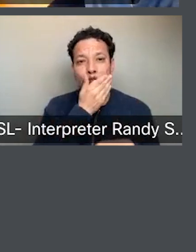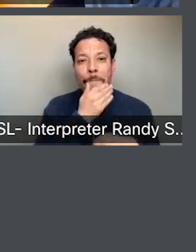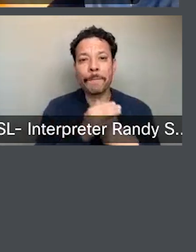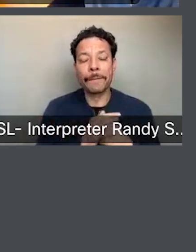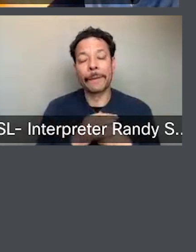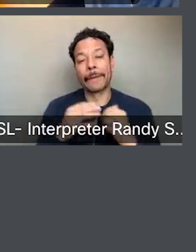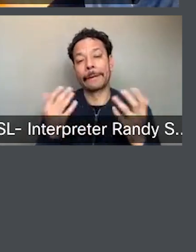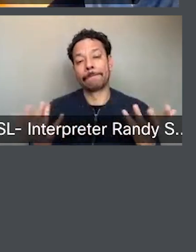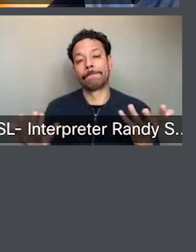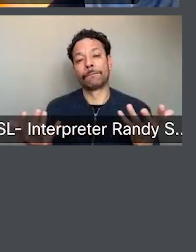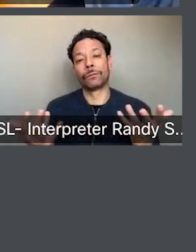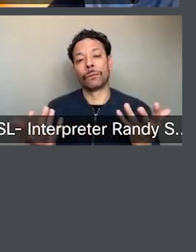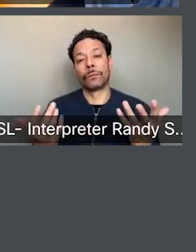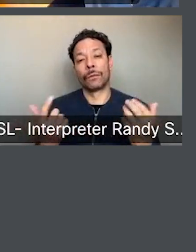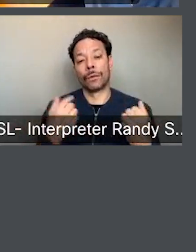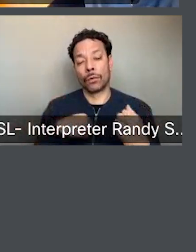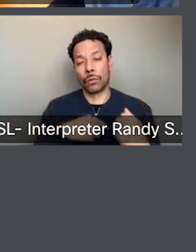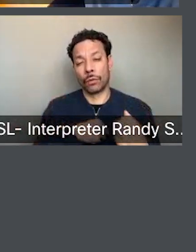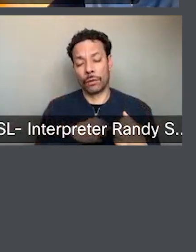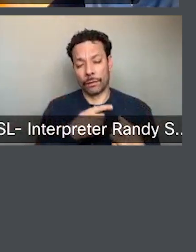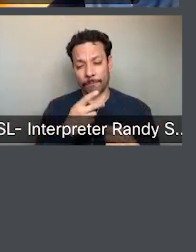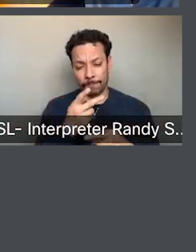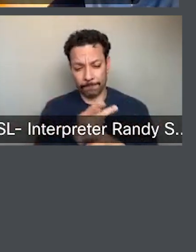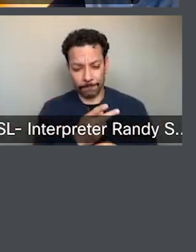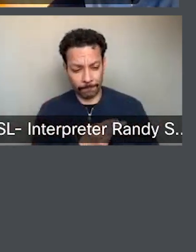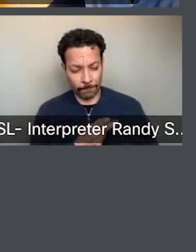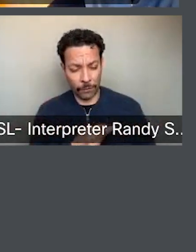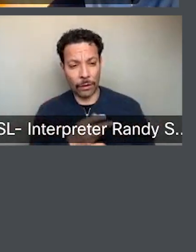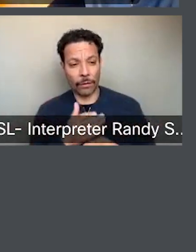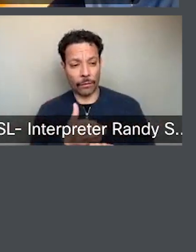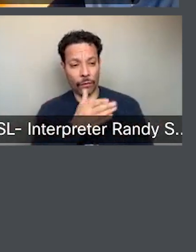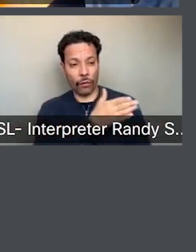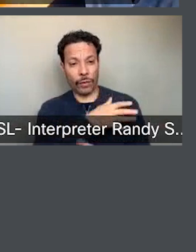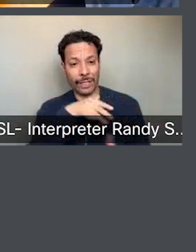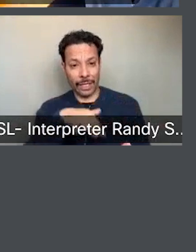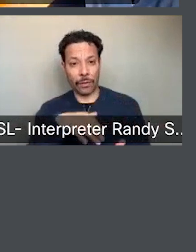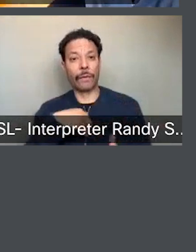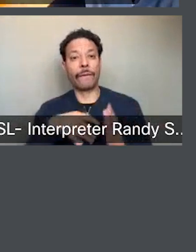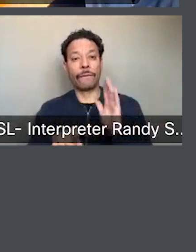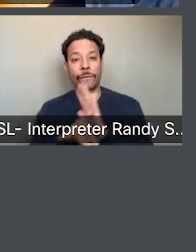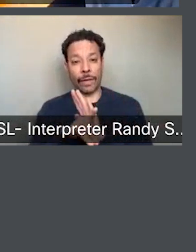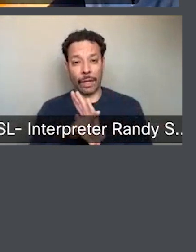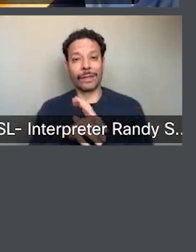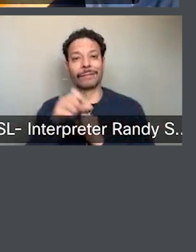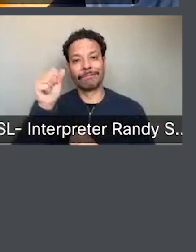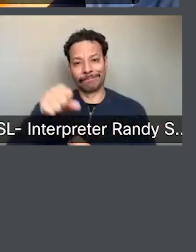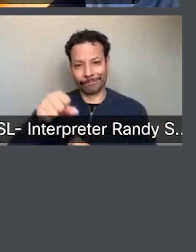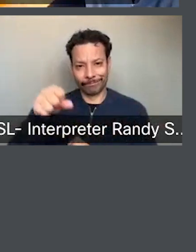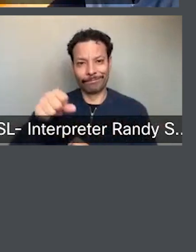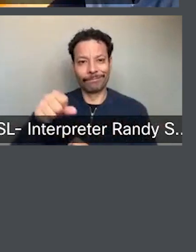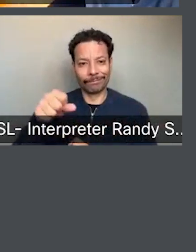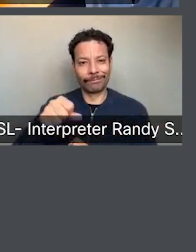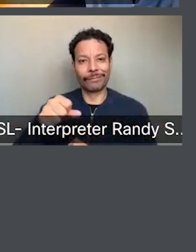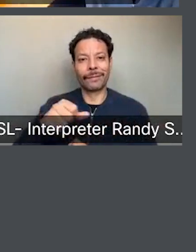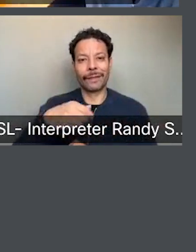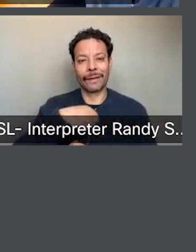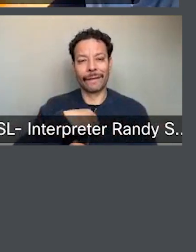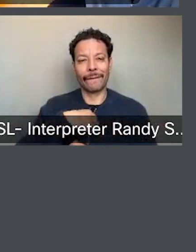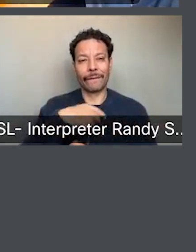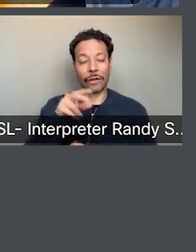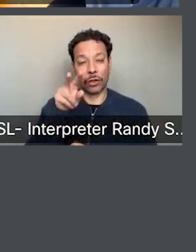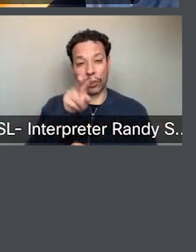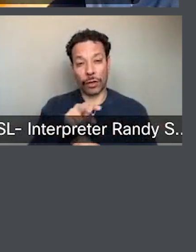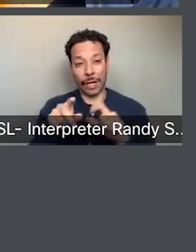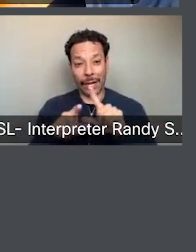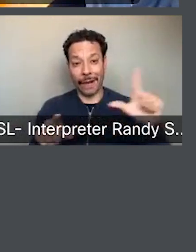Well, when we conducted our early studies, in fact, we found that they were. We found that if you look at the